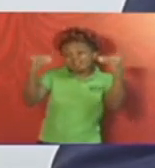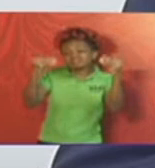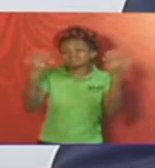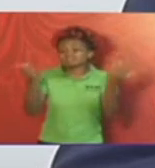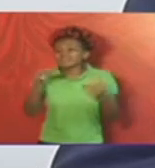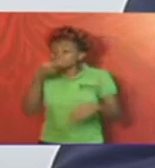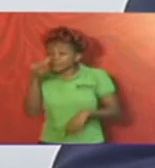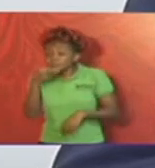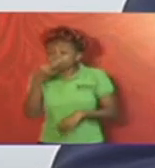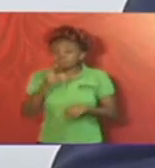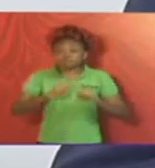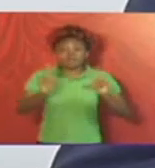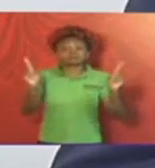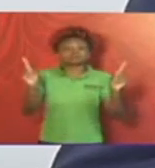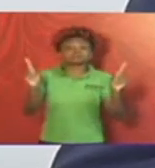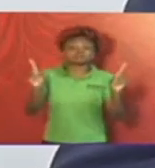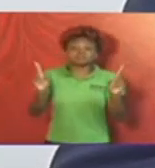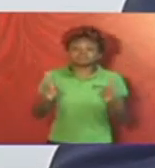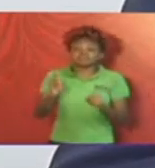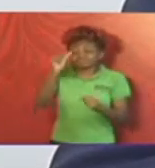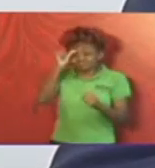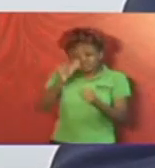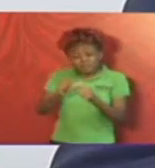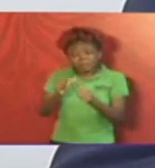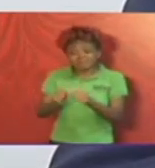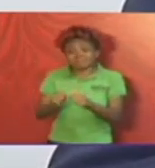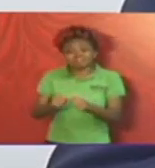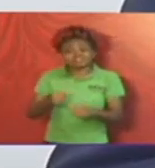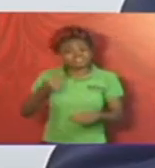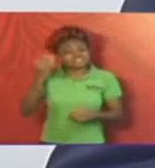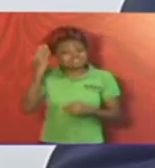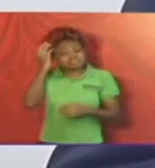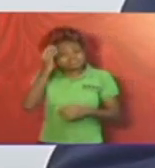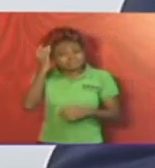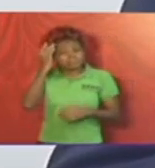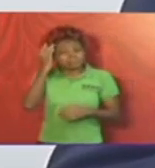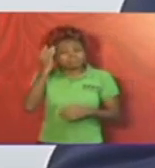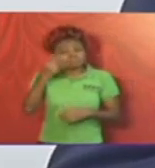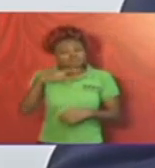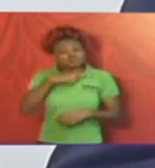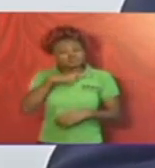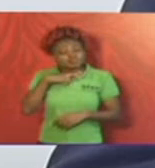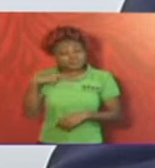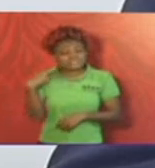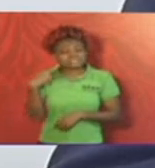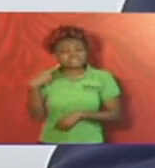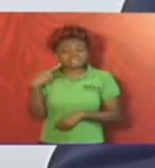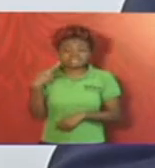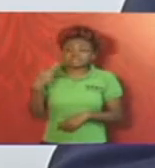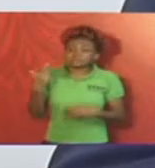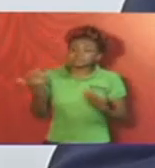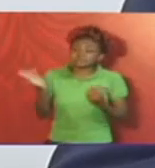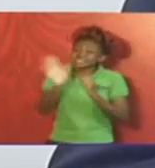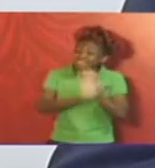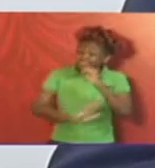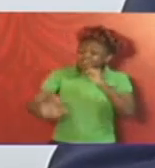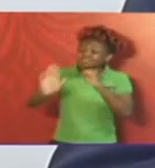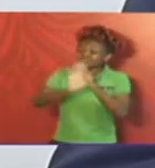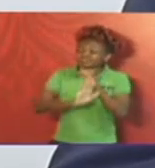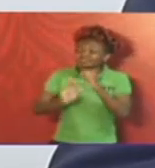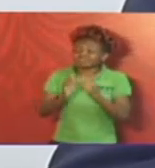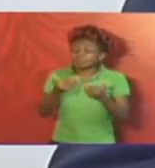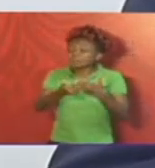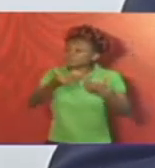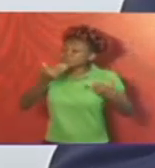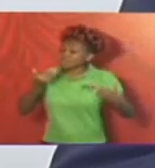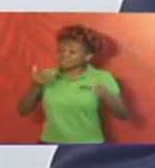of risk and reward. So we continue to monitor all parameters before decisions are made